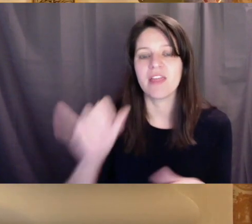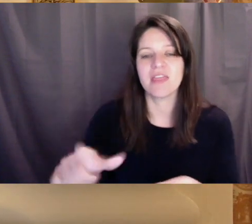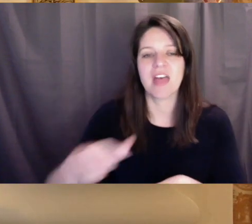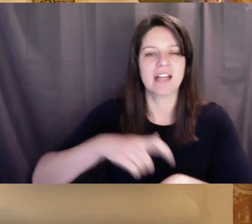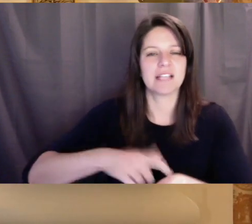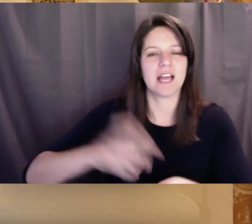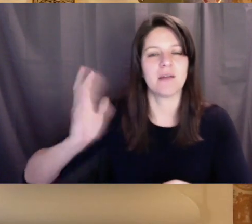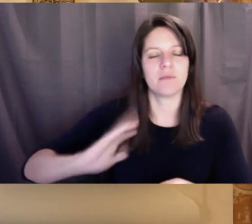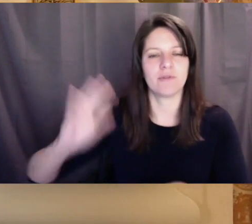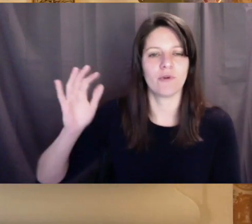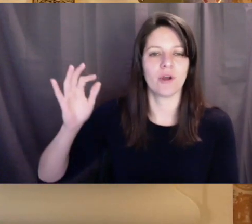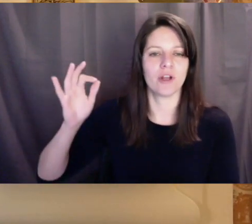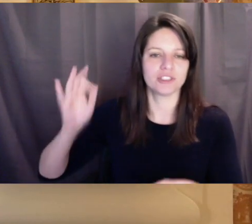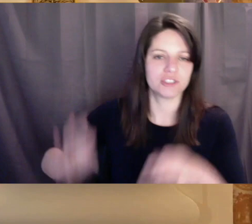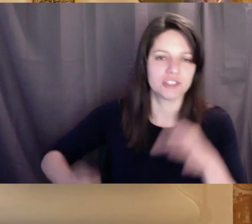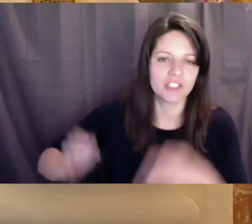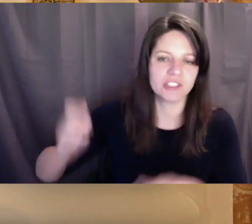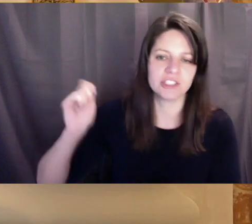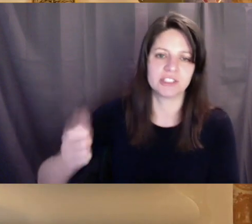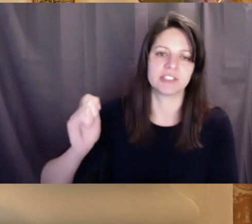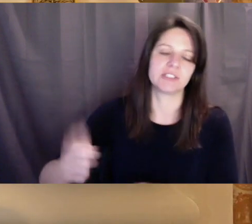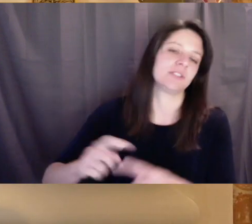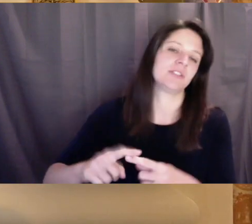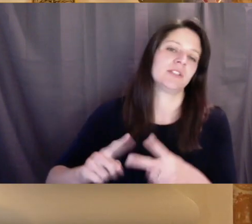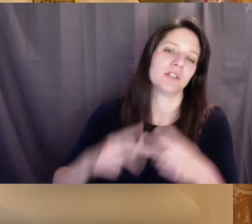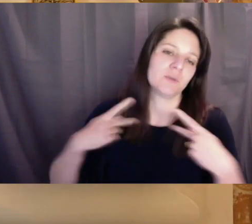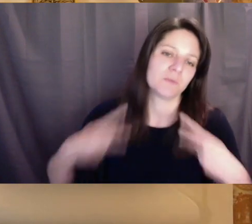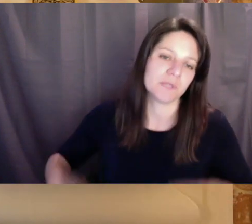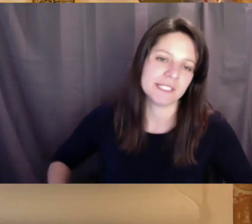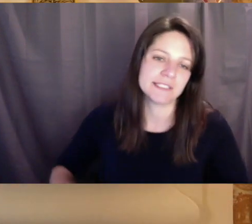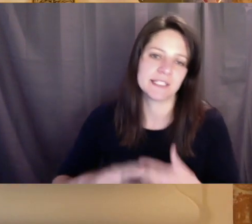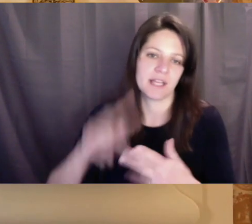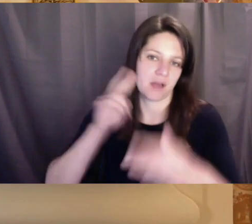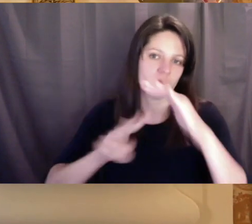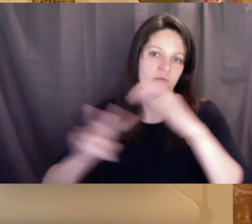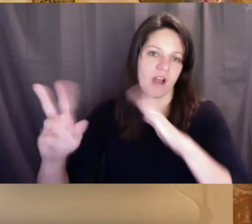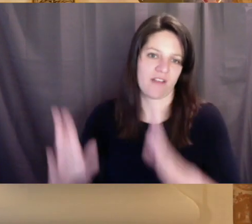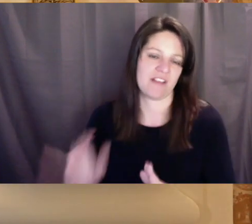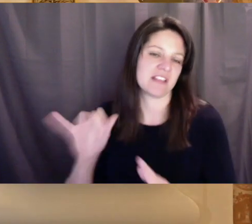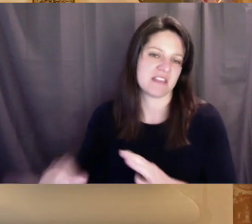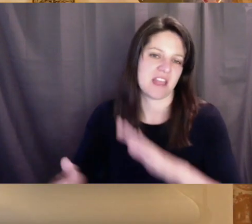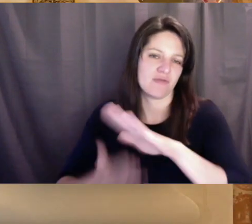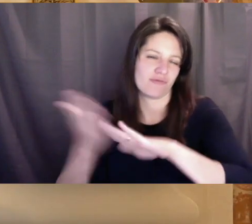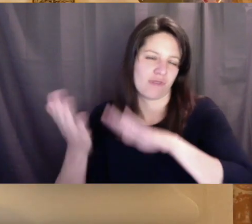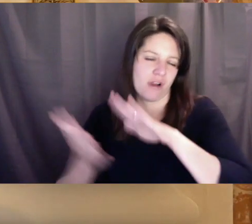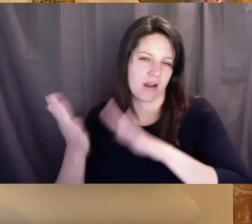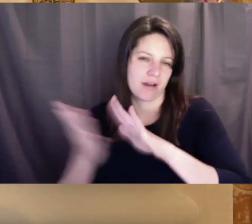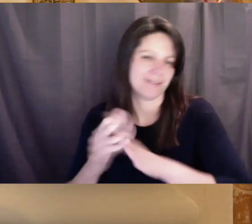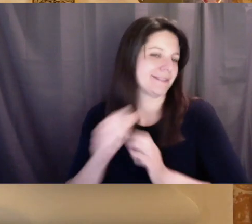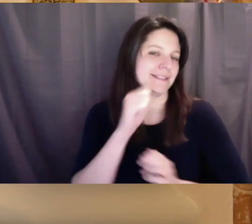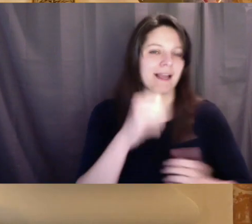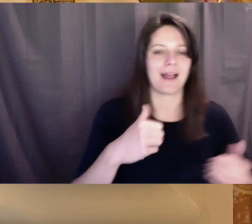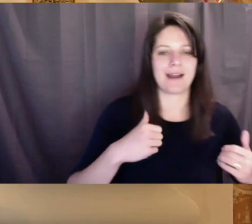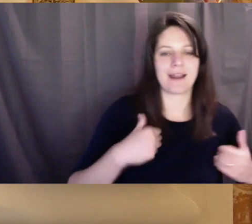about a time when judges, priests, and prophets ruled Israel before they insisted on having a king like other nations. And the passage